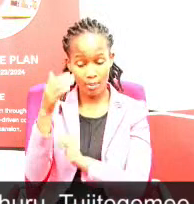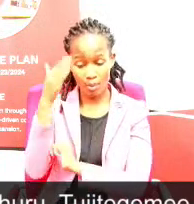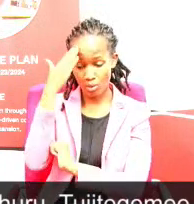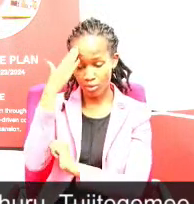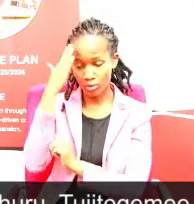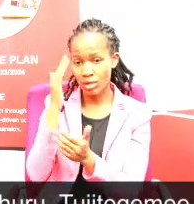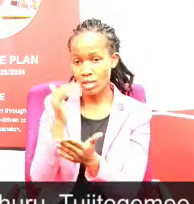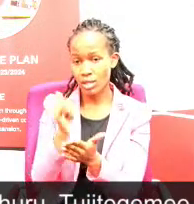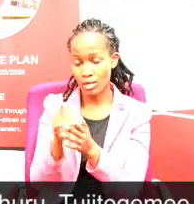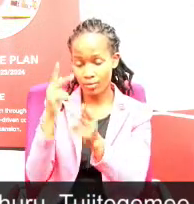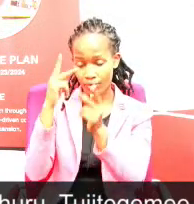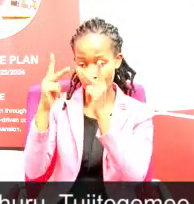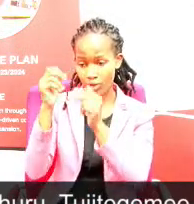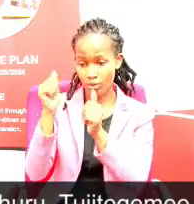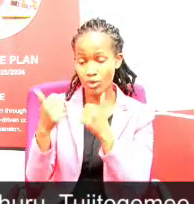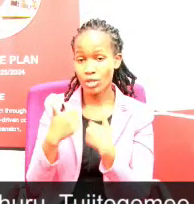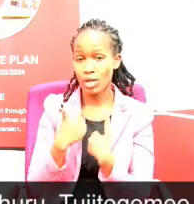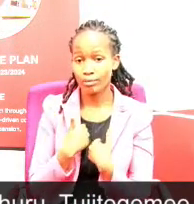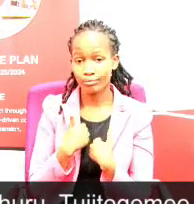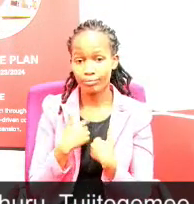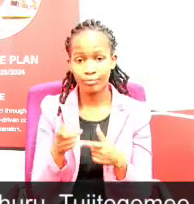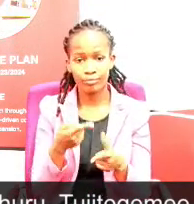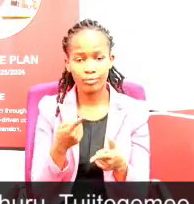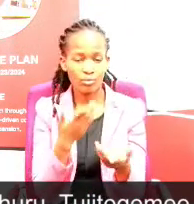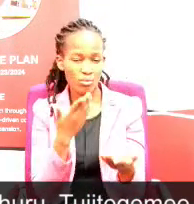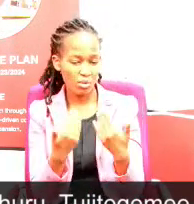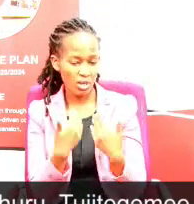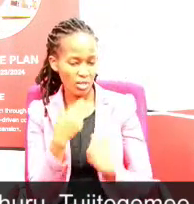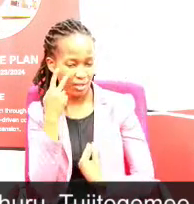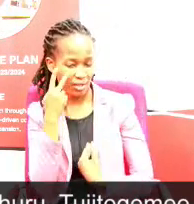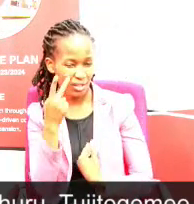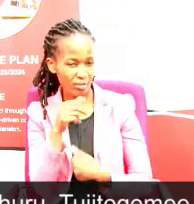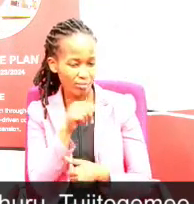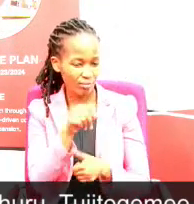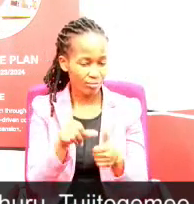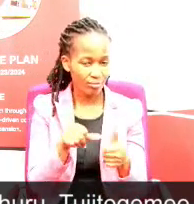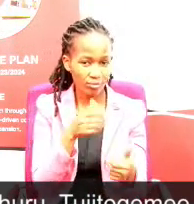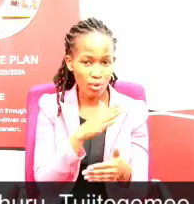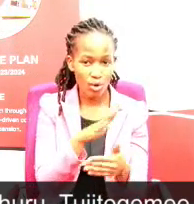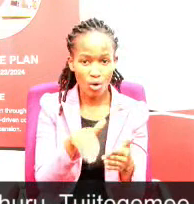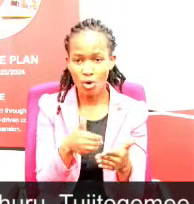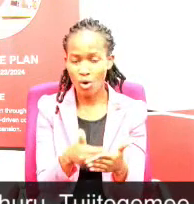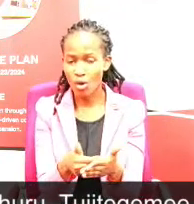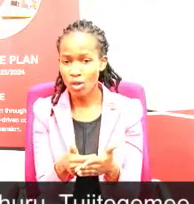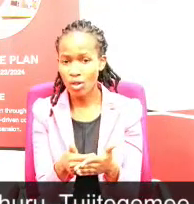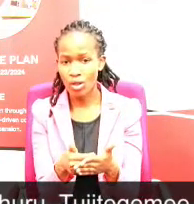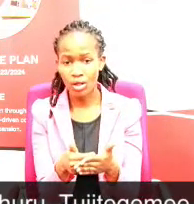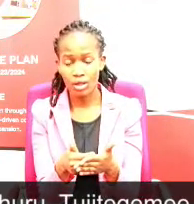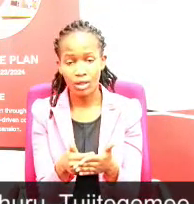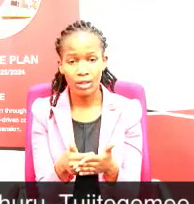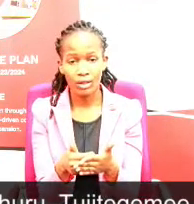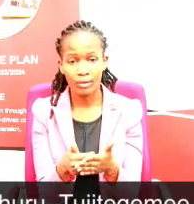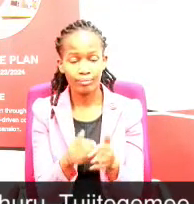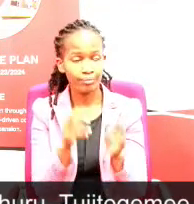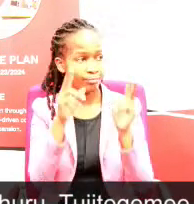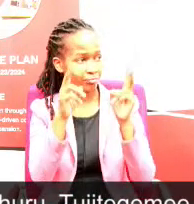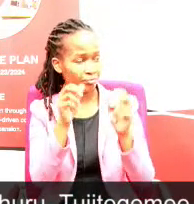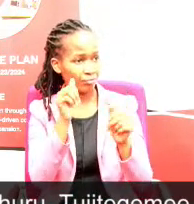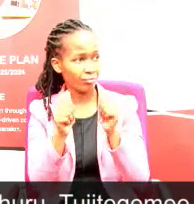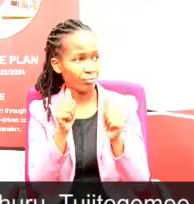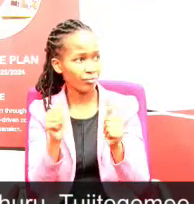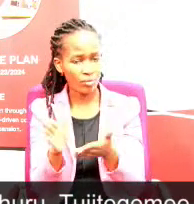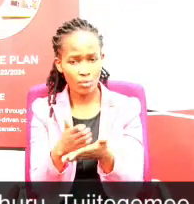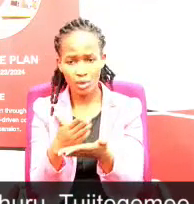that kind of a vision. You may have seen around all the theme is